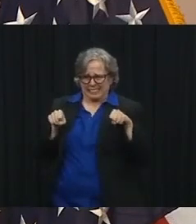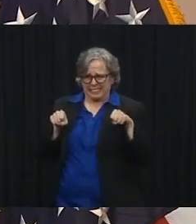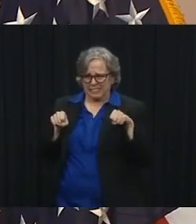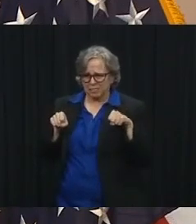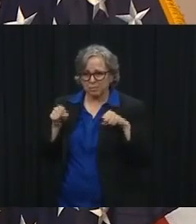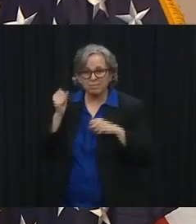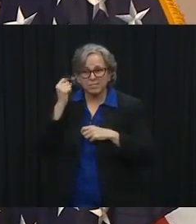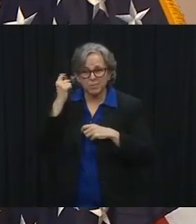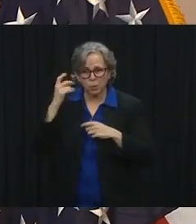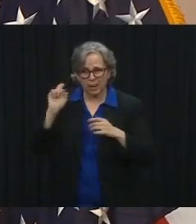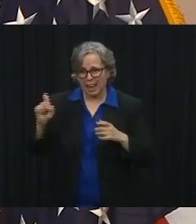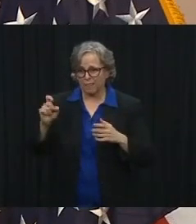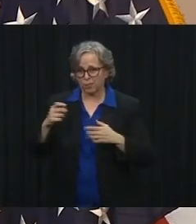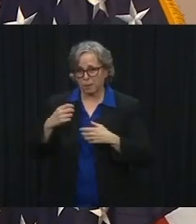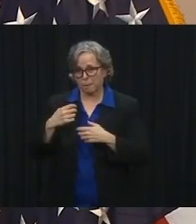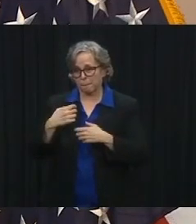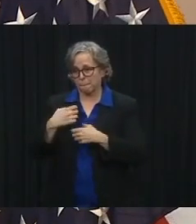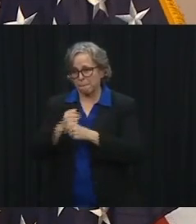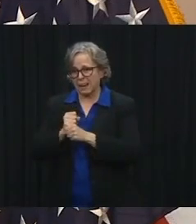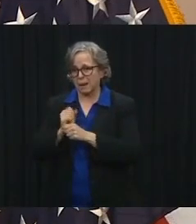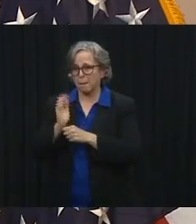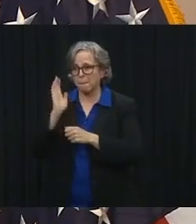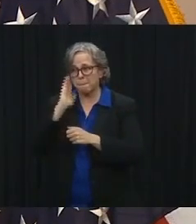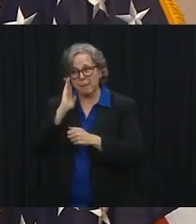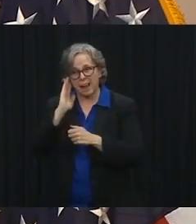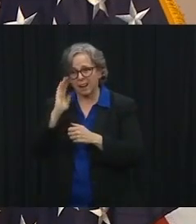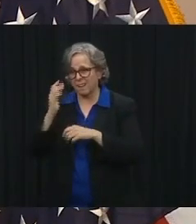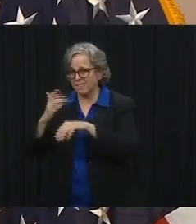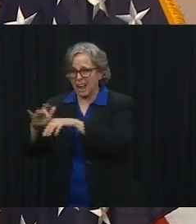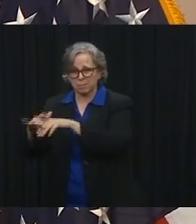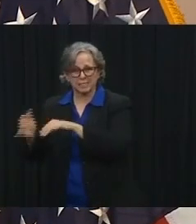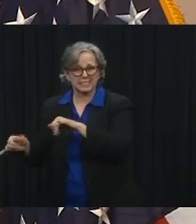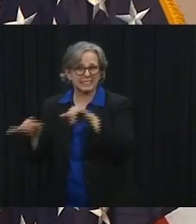New York. And then finally,